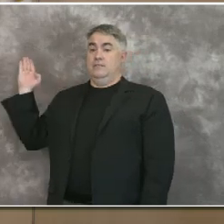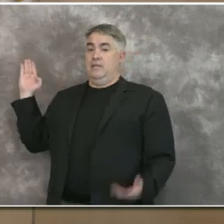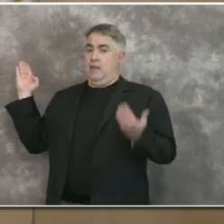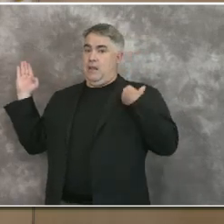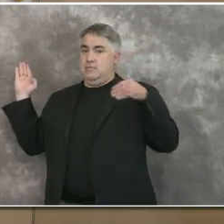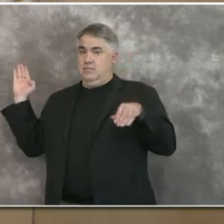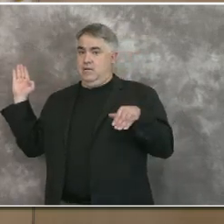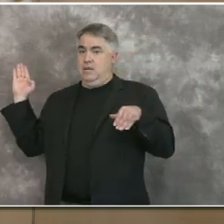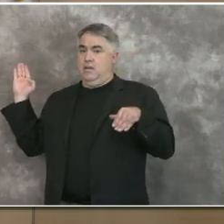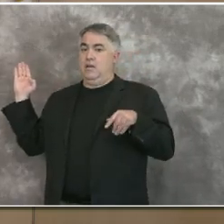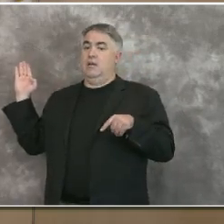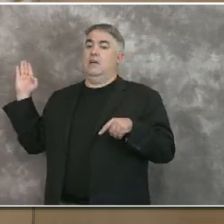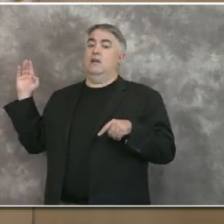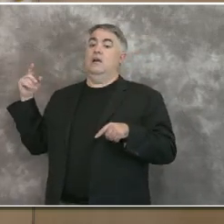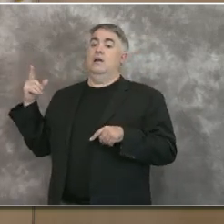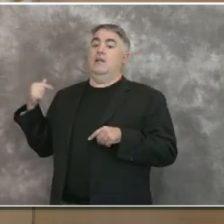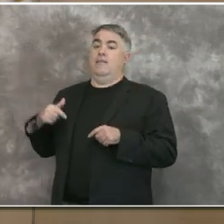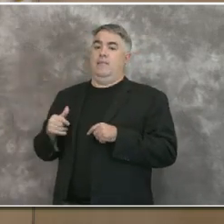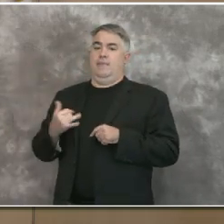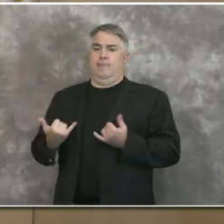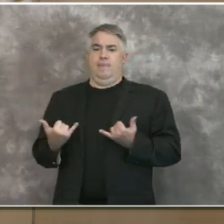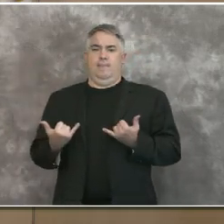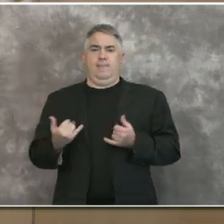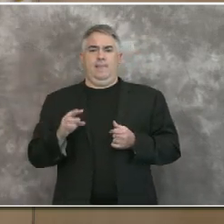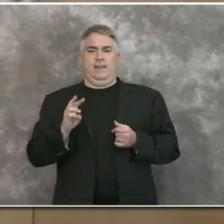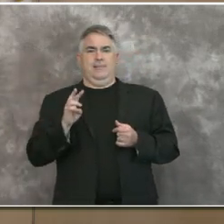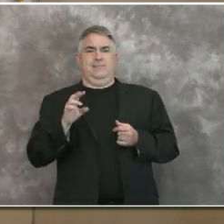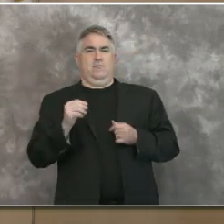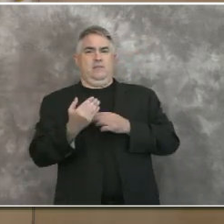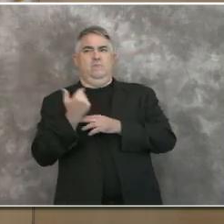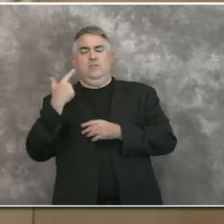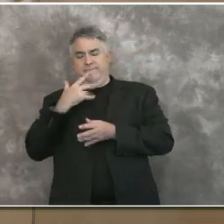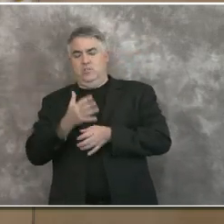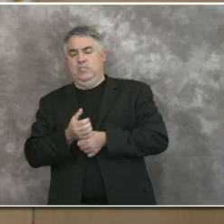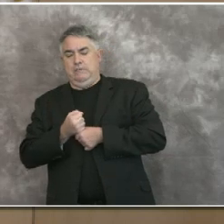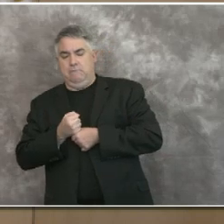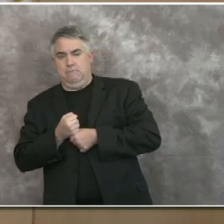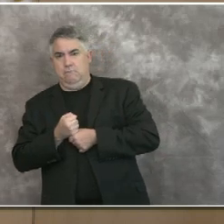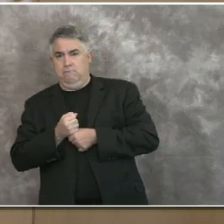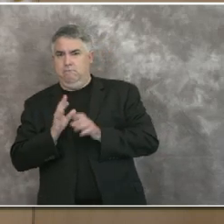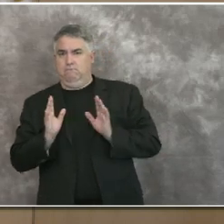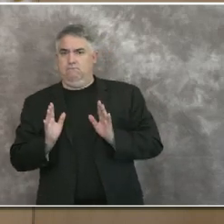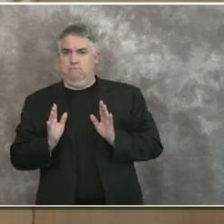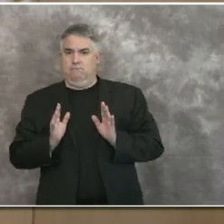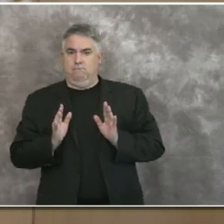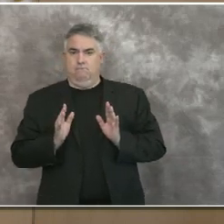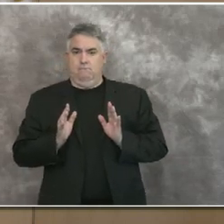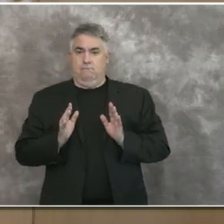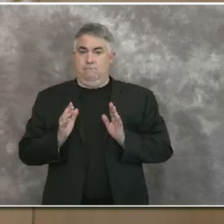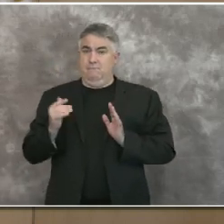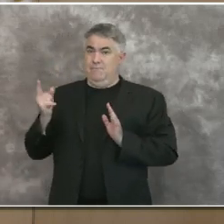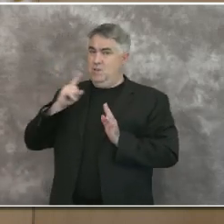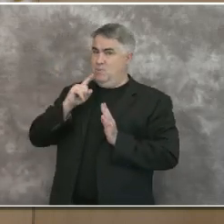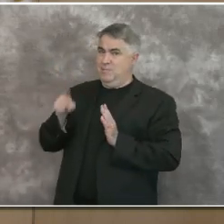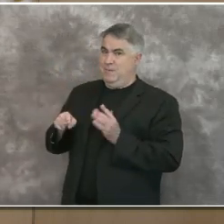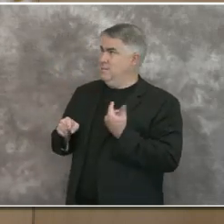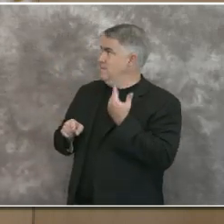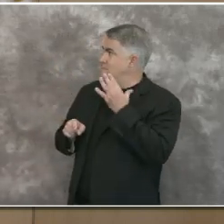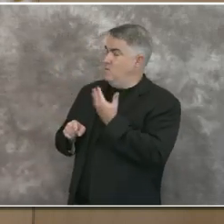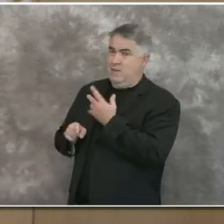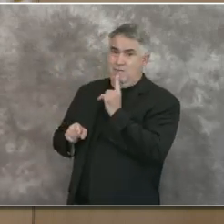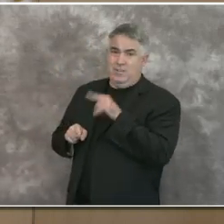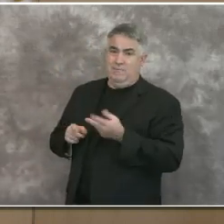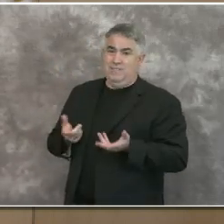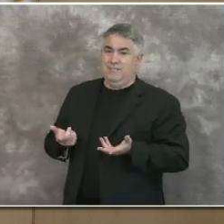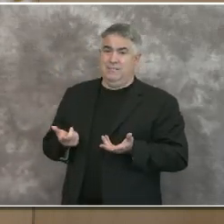about 6:38 a.m. that it was received. I don't know when we will get a response back, but we expect to get